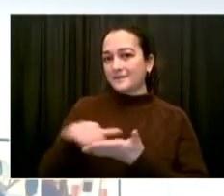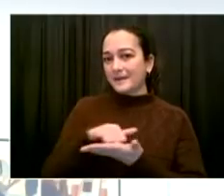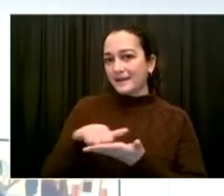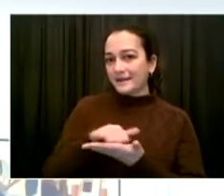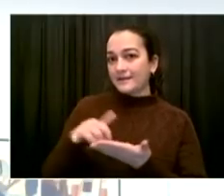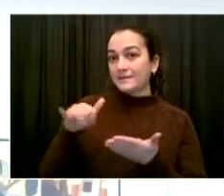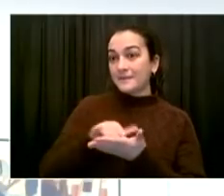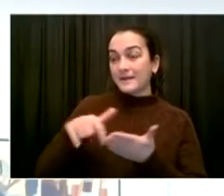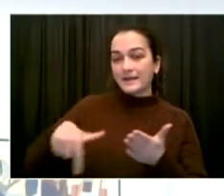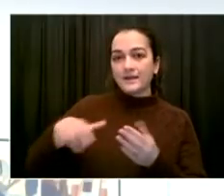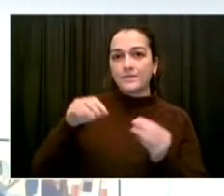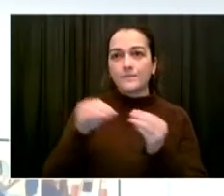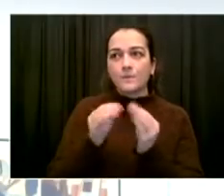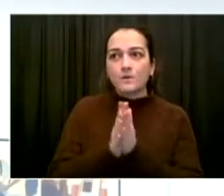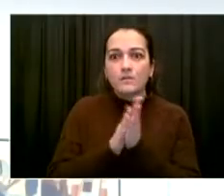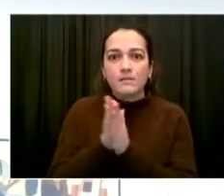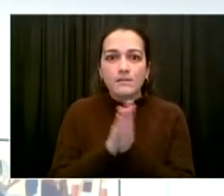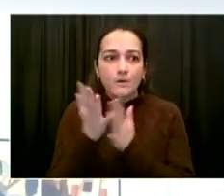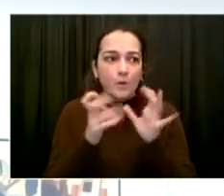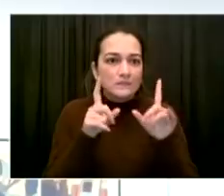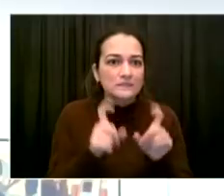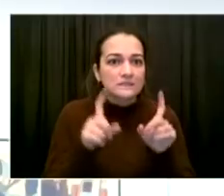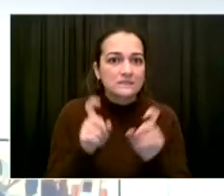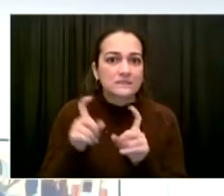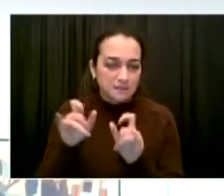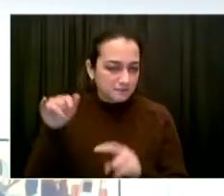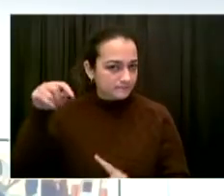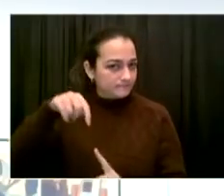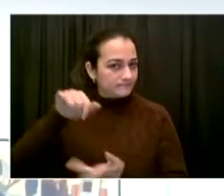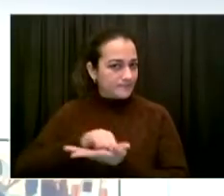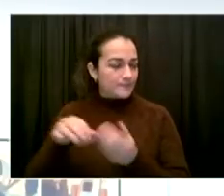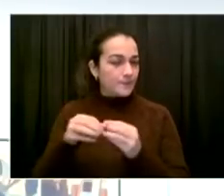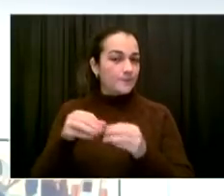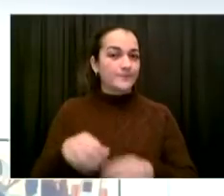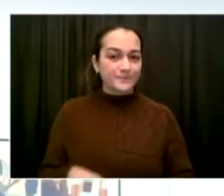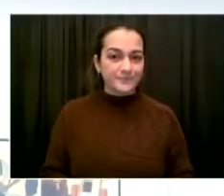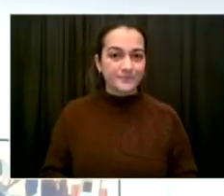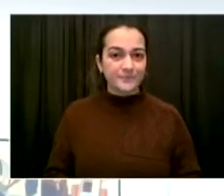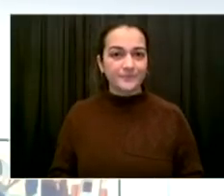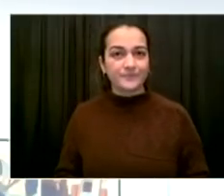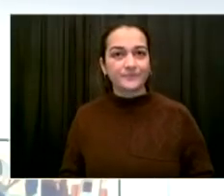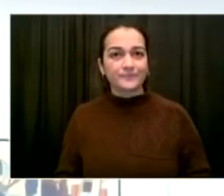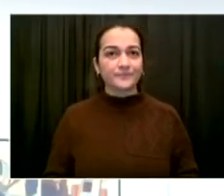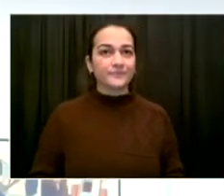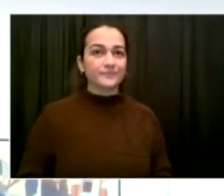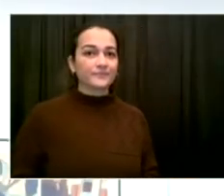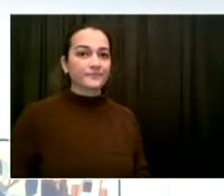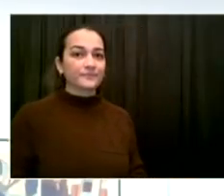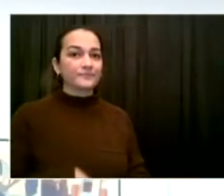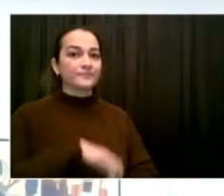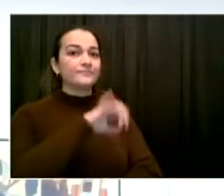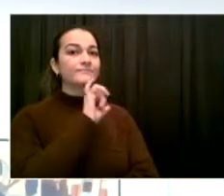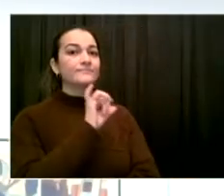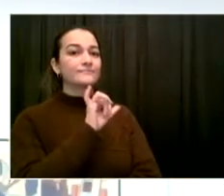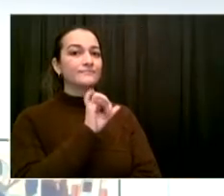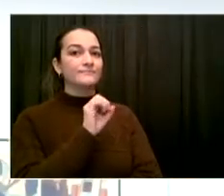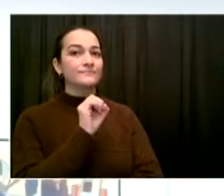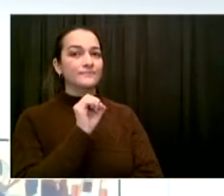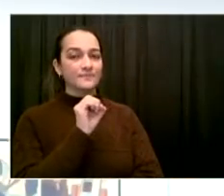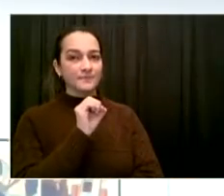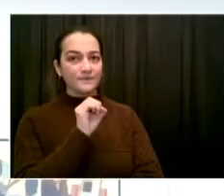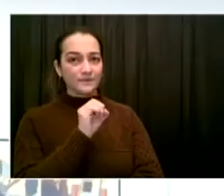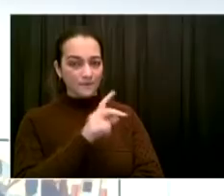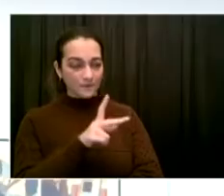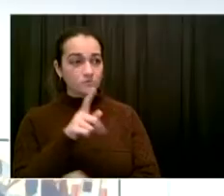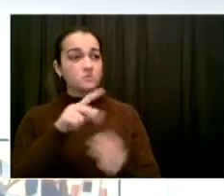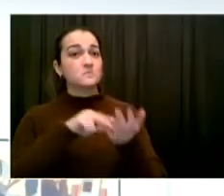So I know more test sites are opening up and more access to testing is opening up in the next few days, but the state used to have some really efficient